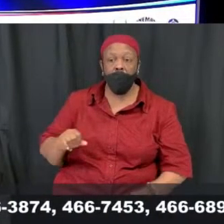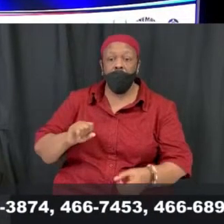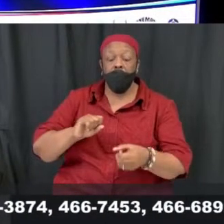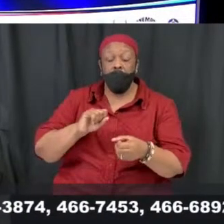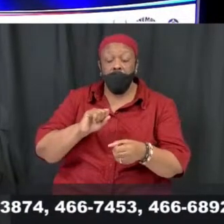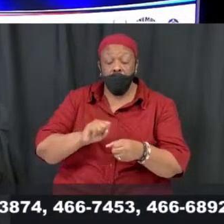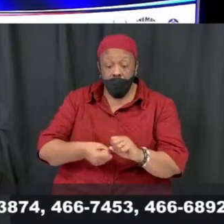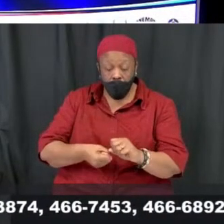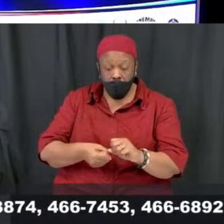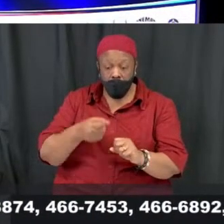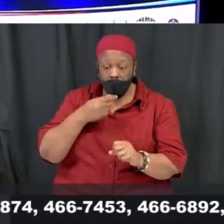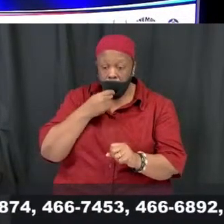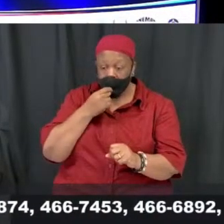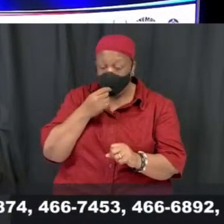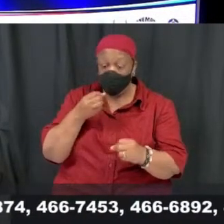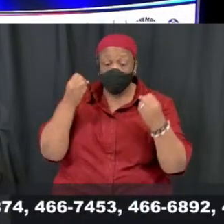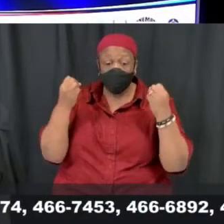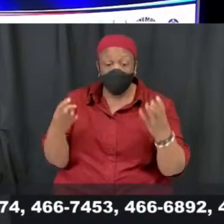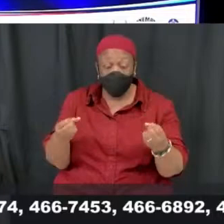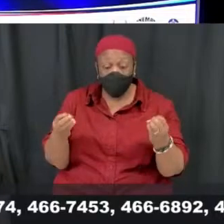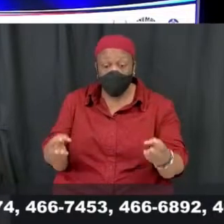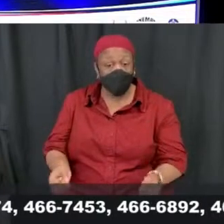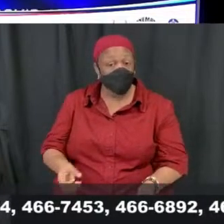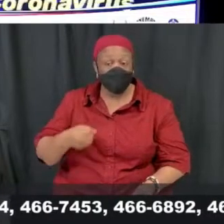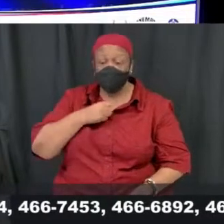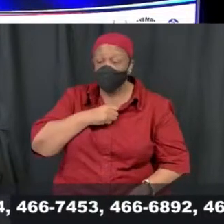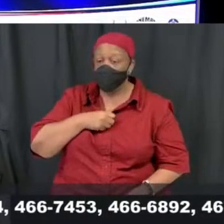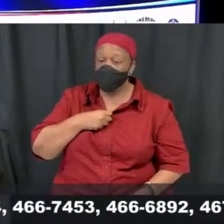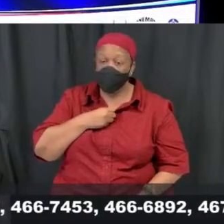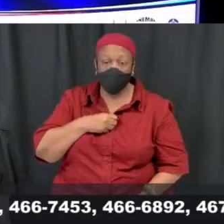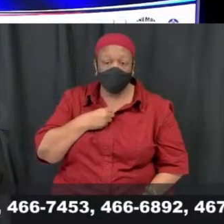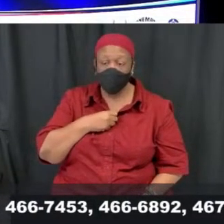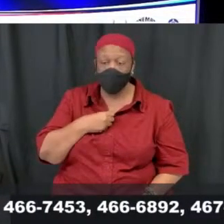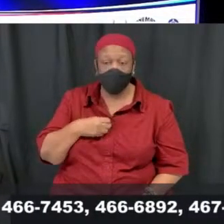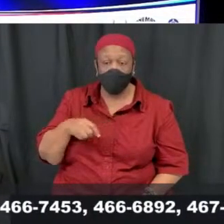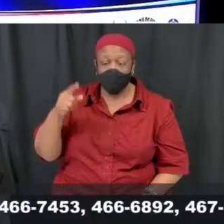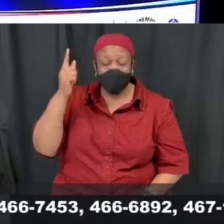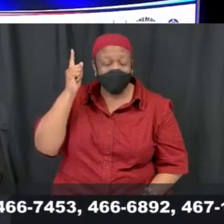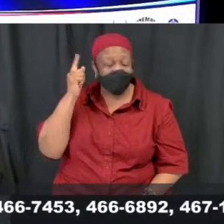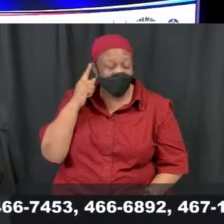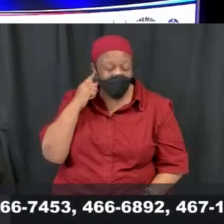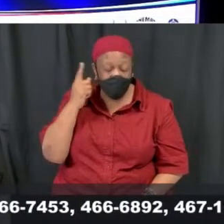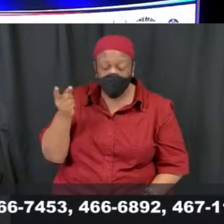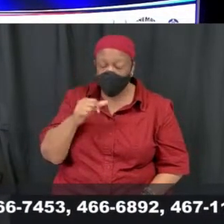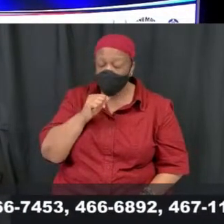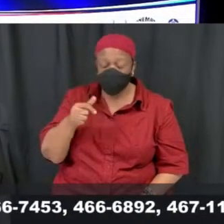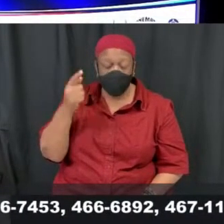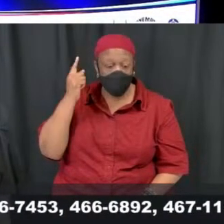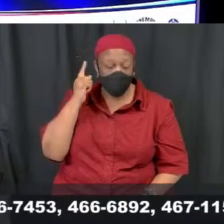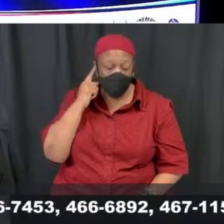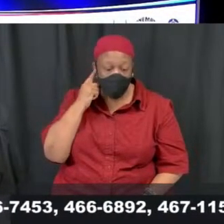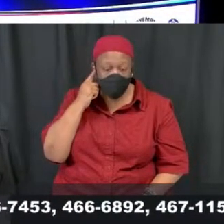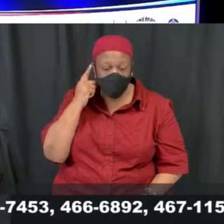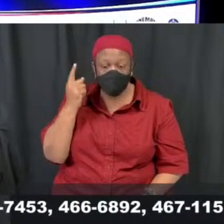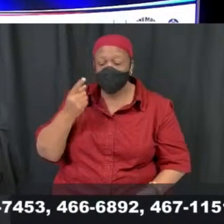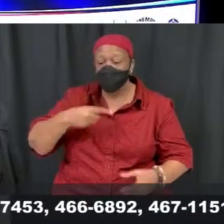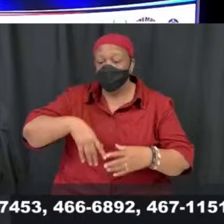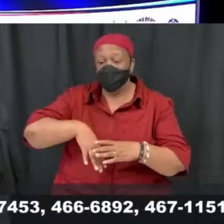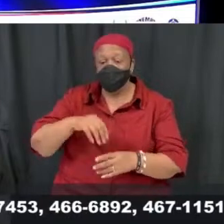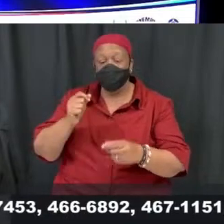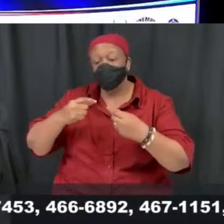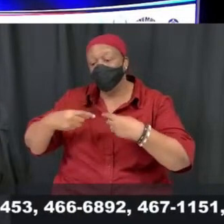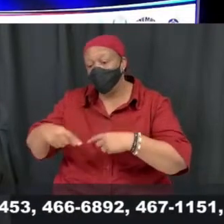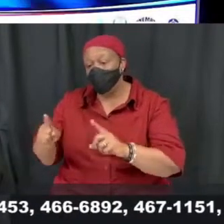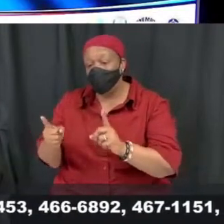tested positive. Many expressed regrets at not listening to the advice given to the health authorities, or regrets over being